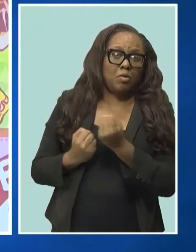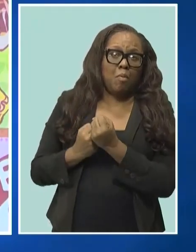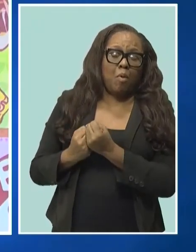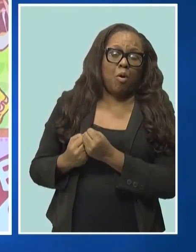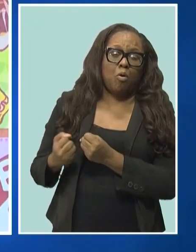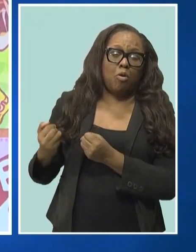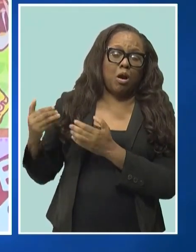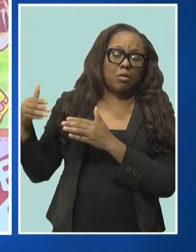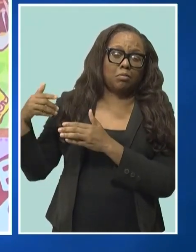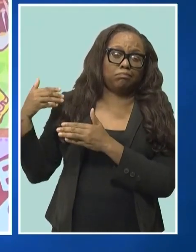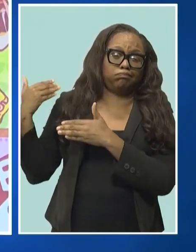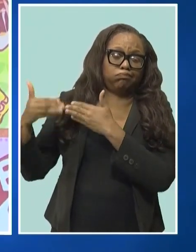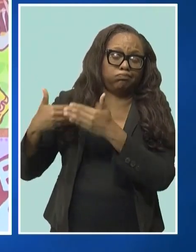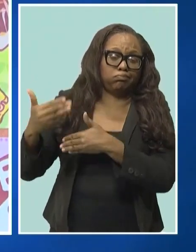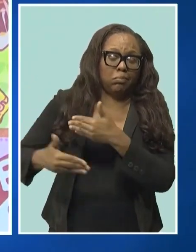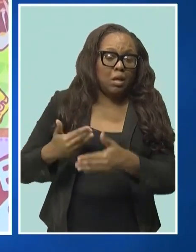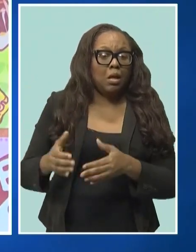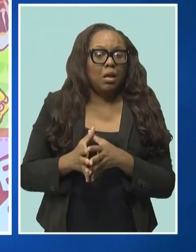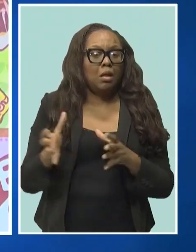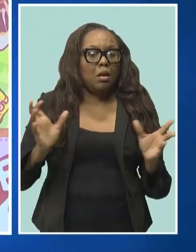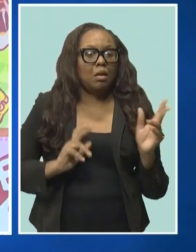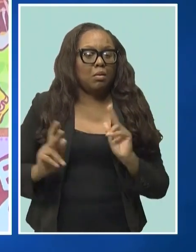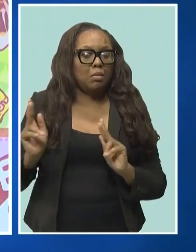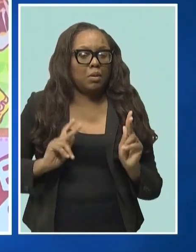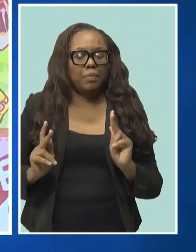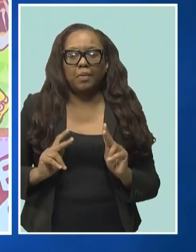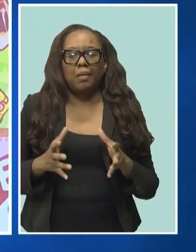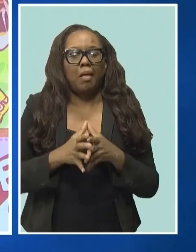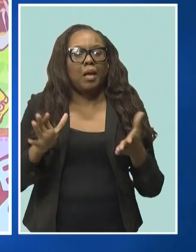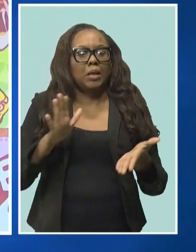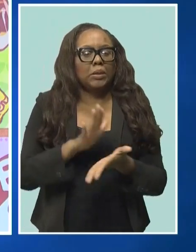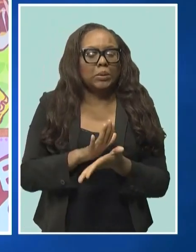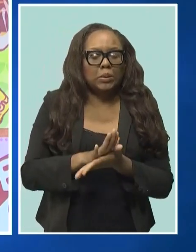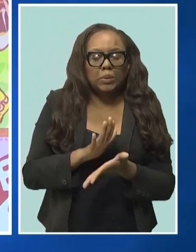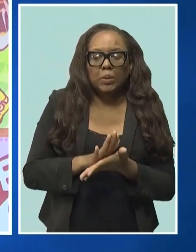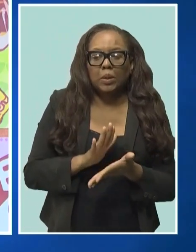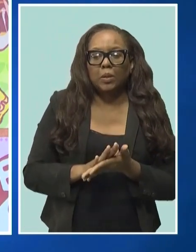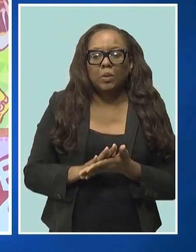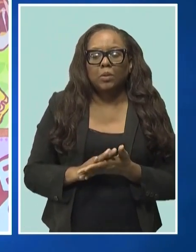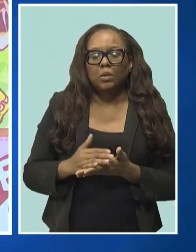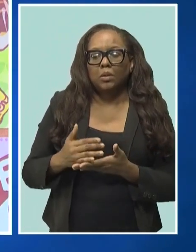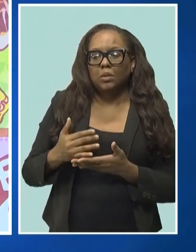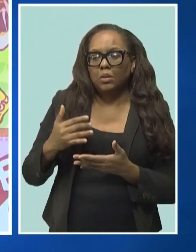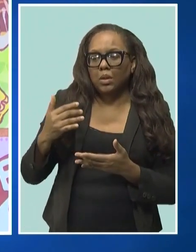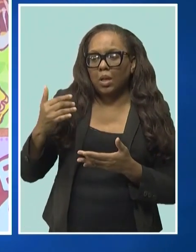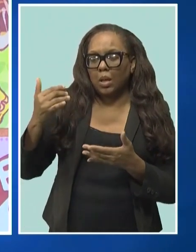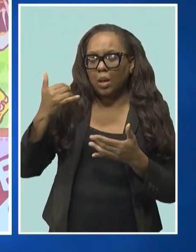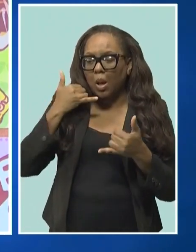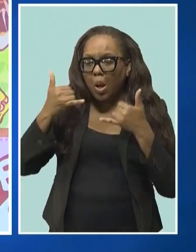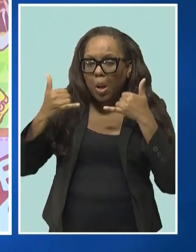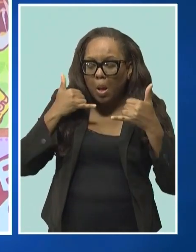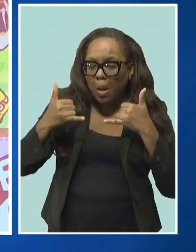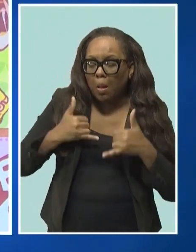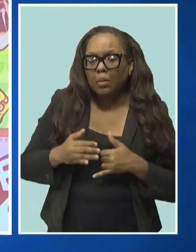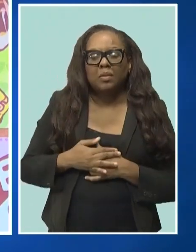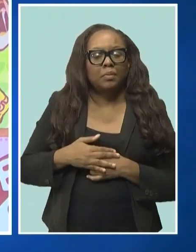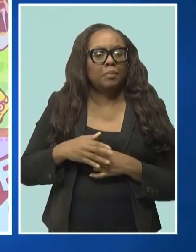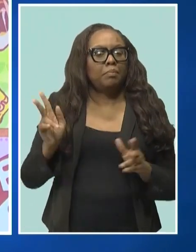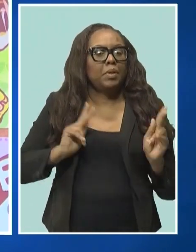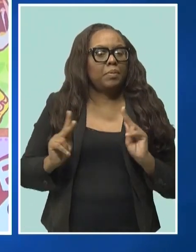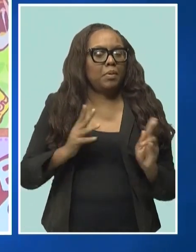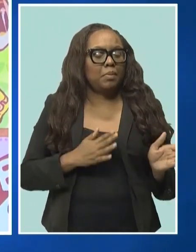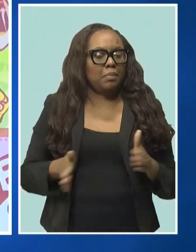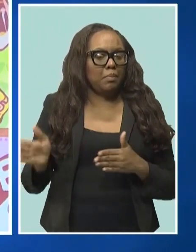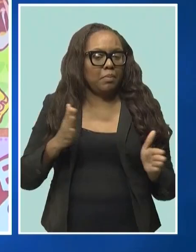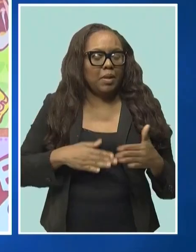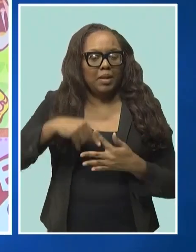already seeing a number of inquiries from the schools as exams are winding down and summer camps are planning. We are